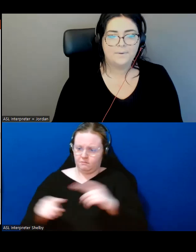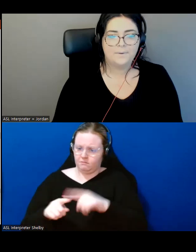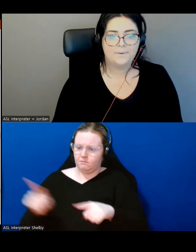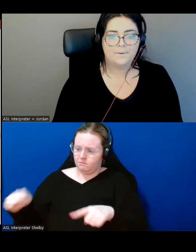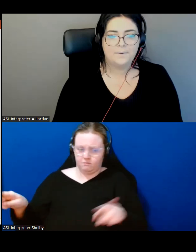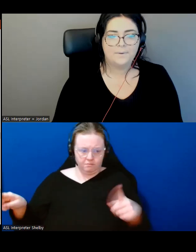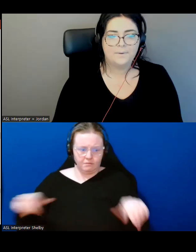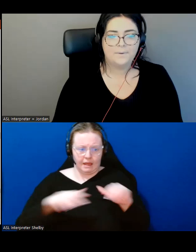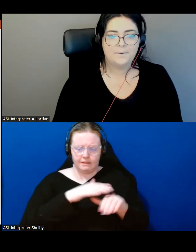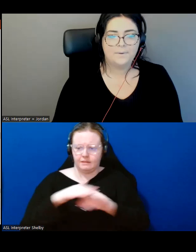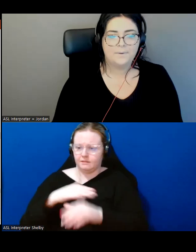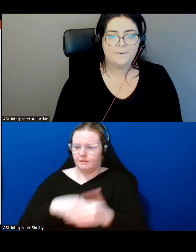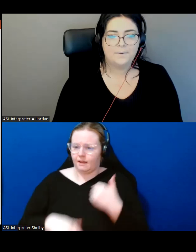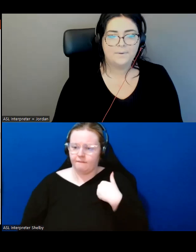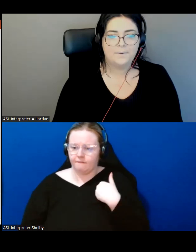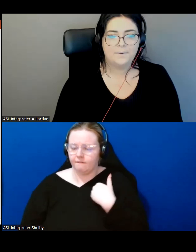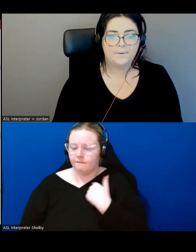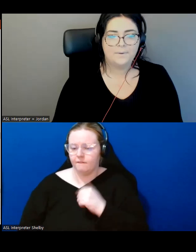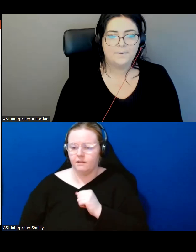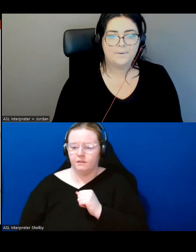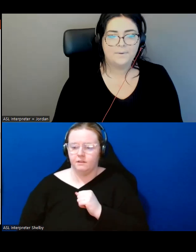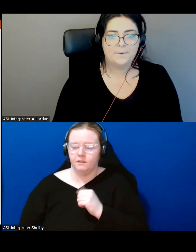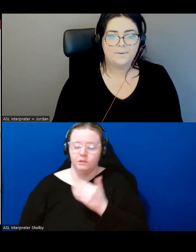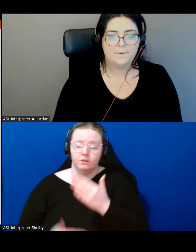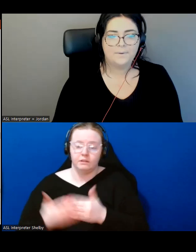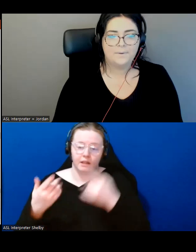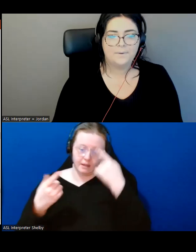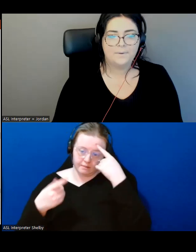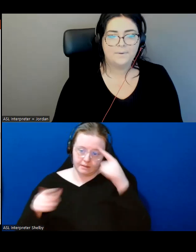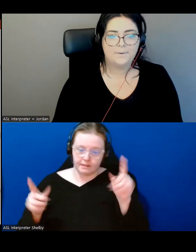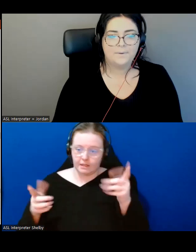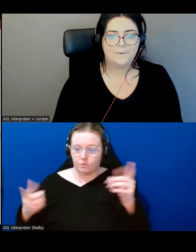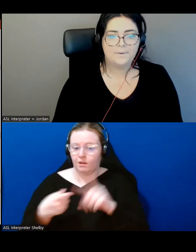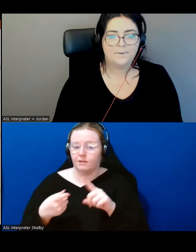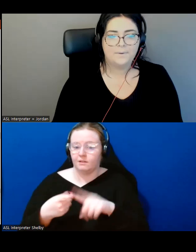So some of the things that we've had great success with have been snowshoe programs.